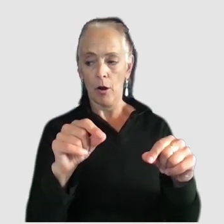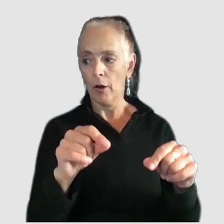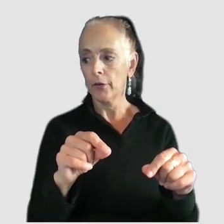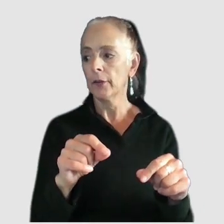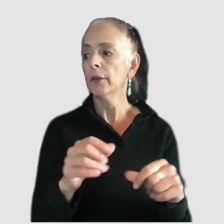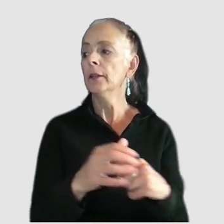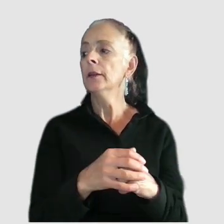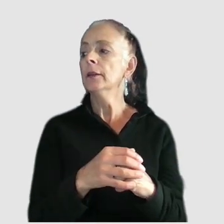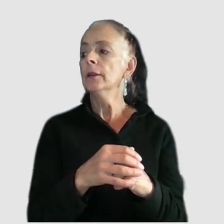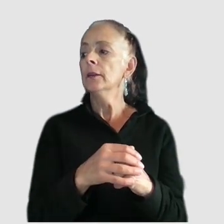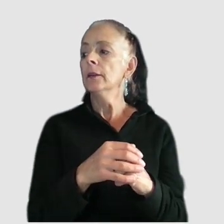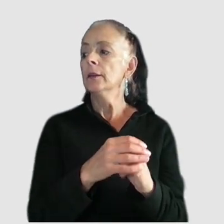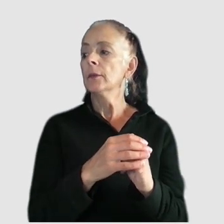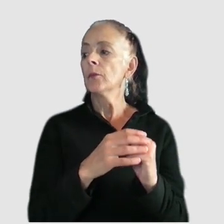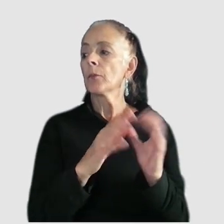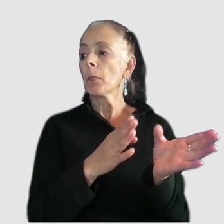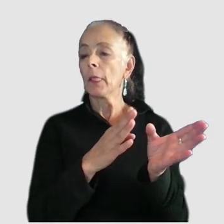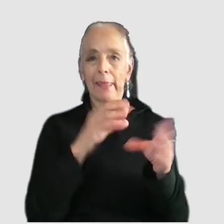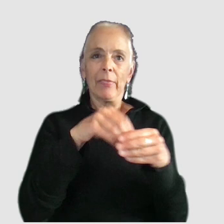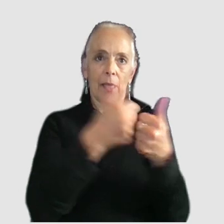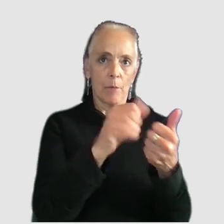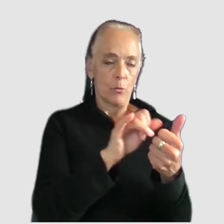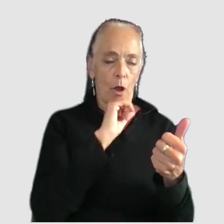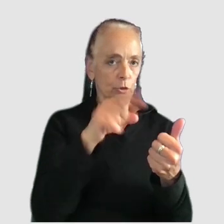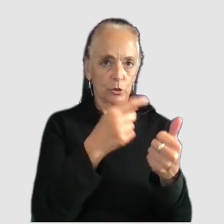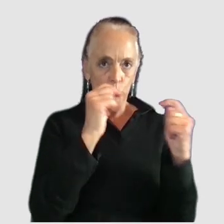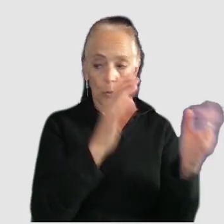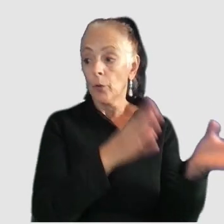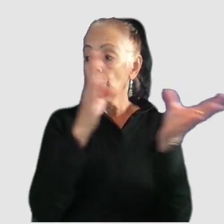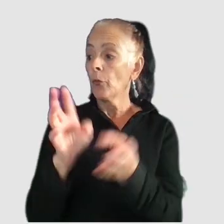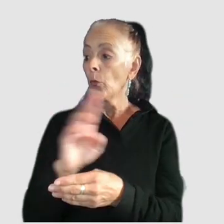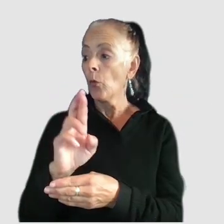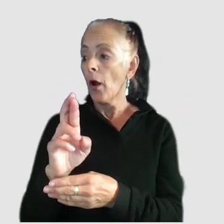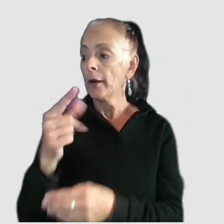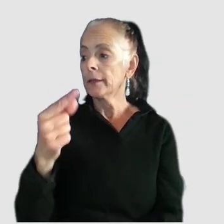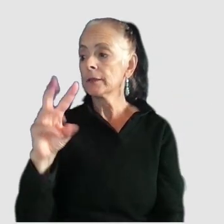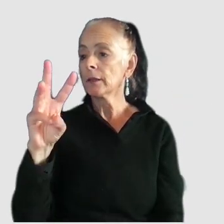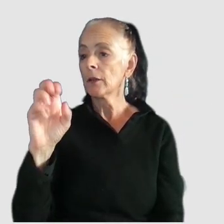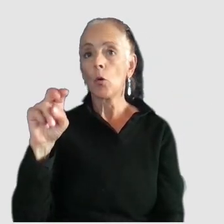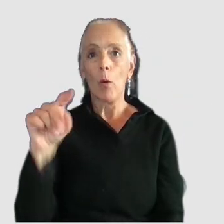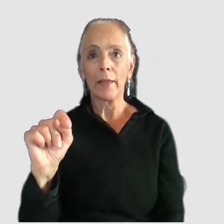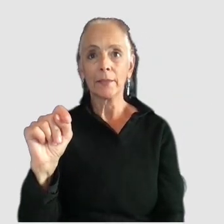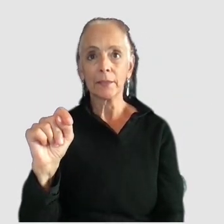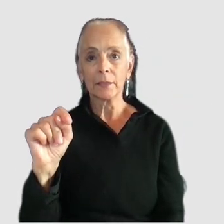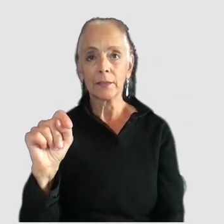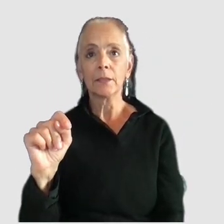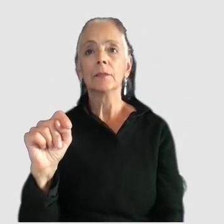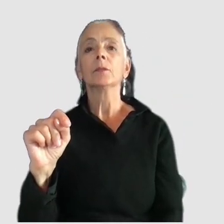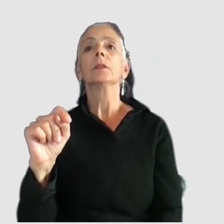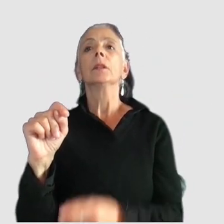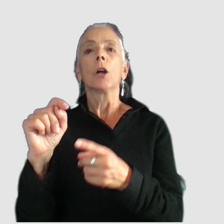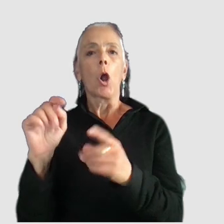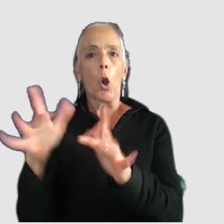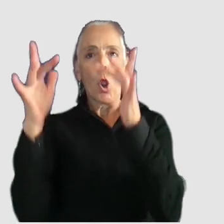just the tutorial on the right is a snapshot from gwent the witcher card game which has a glowy